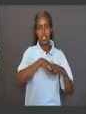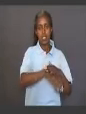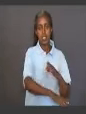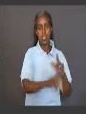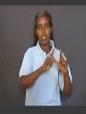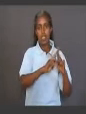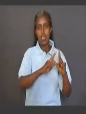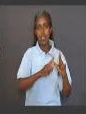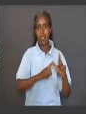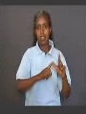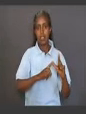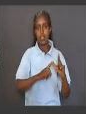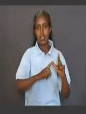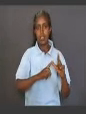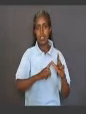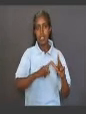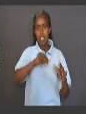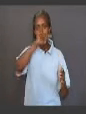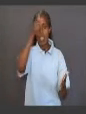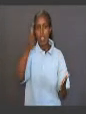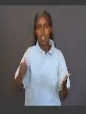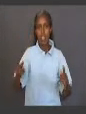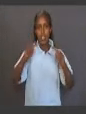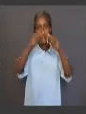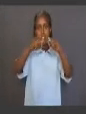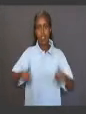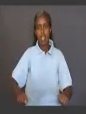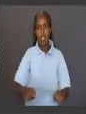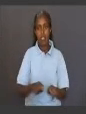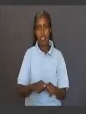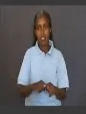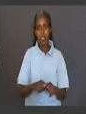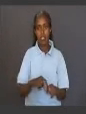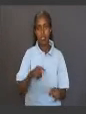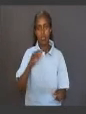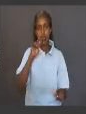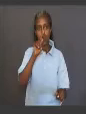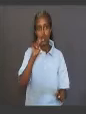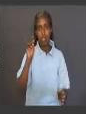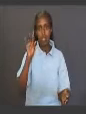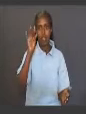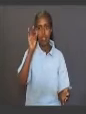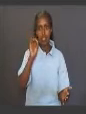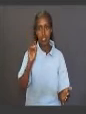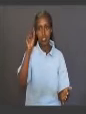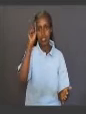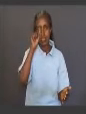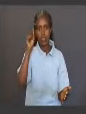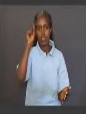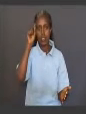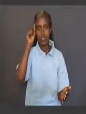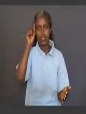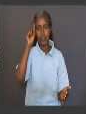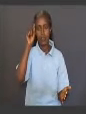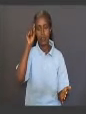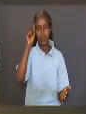interior angles of any triangle is 180 degrees.